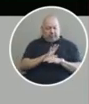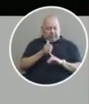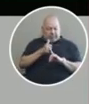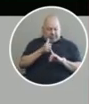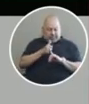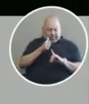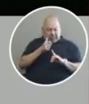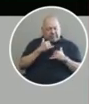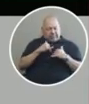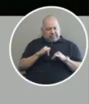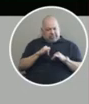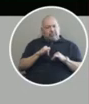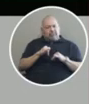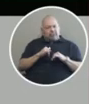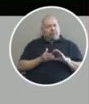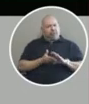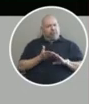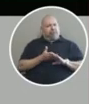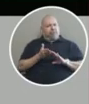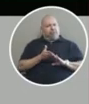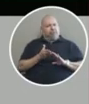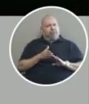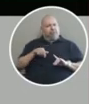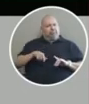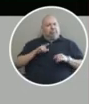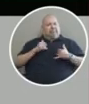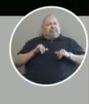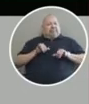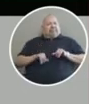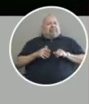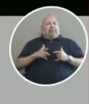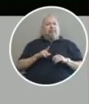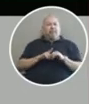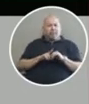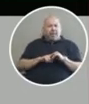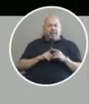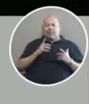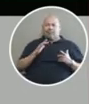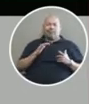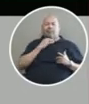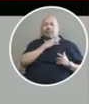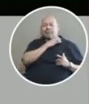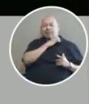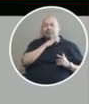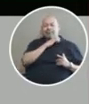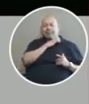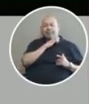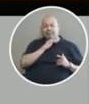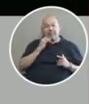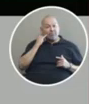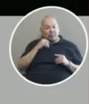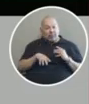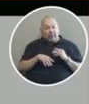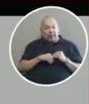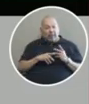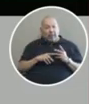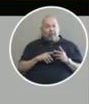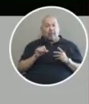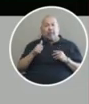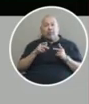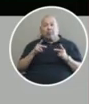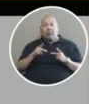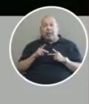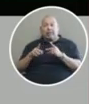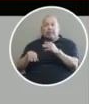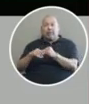business still continues to operate in El Paso and doesn't, if they add an additional location,